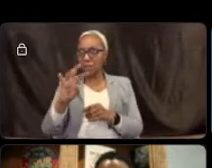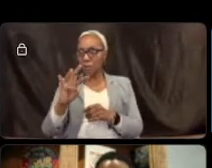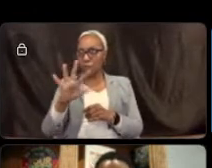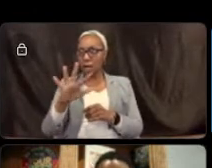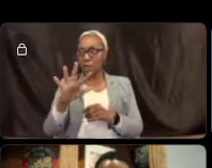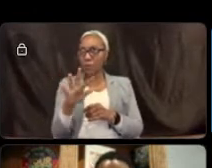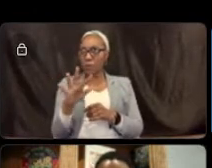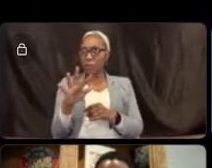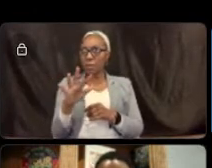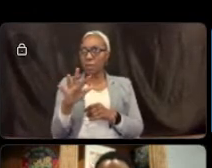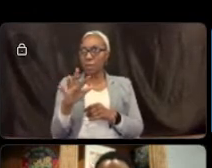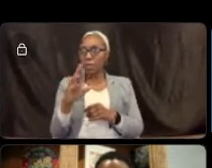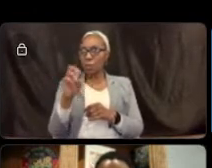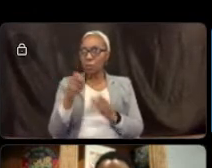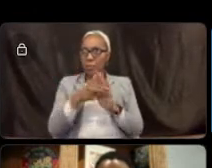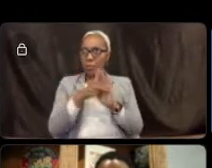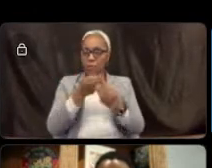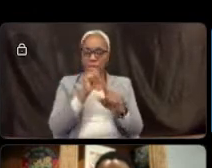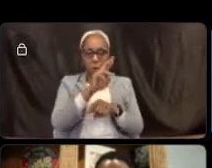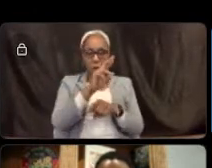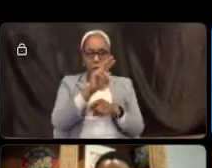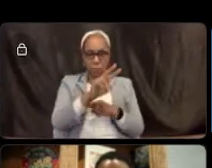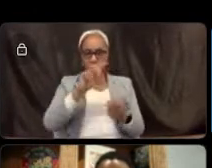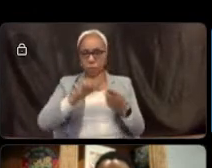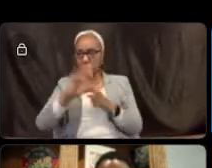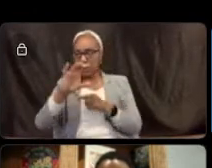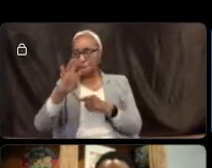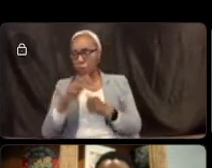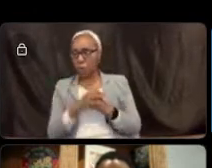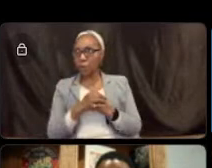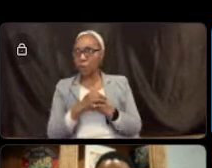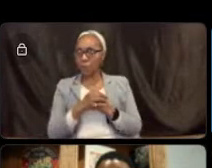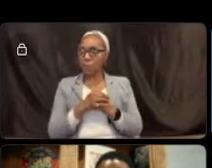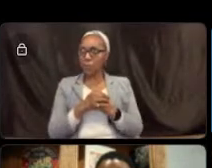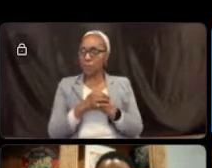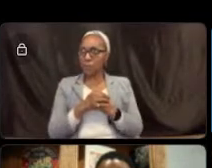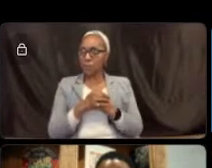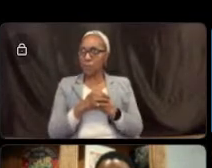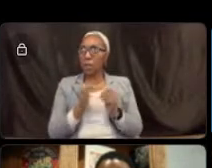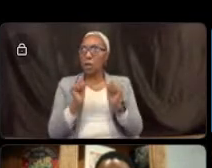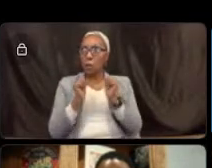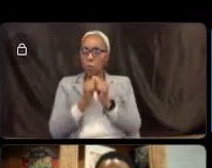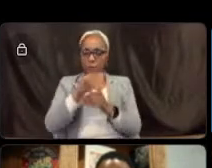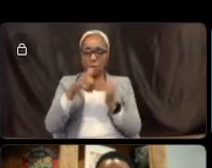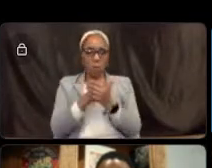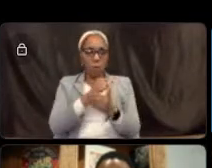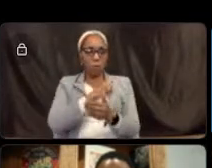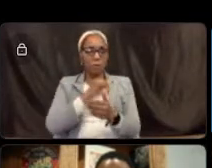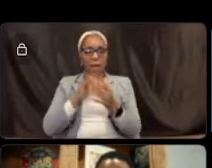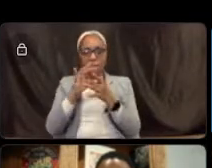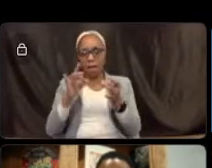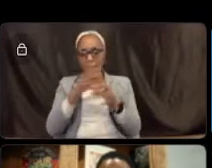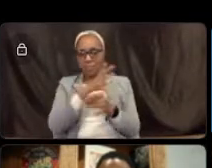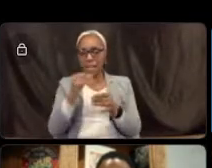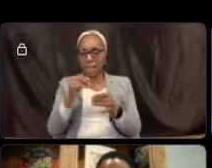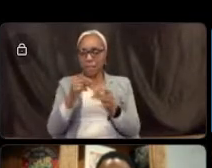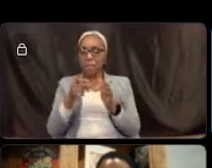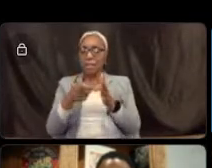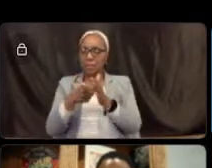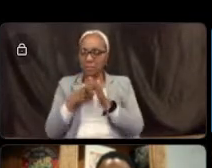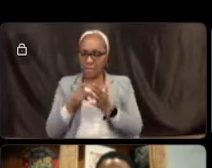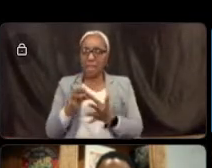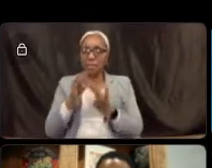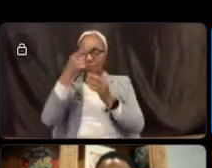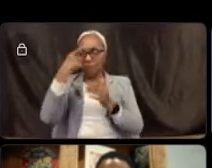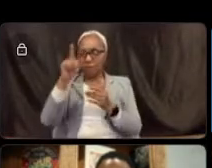Z-9745, rezoning from R2 to C4, with all staff comments and conditions